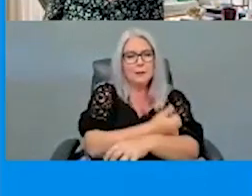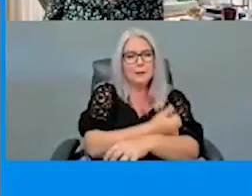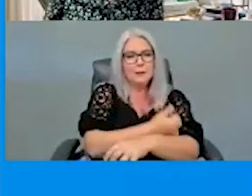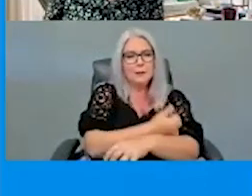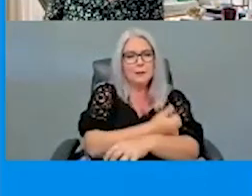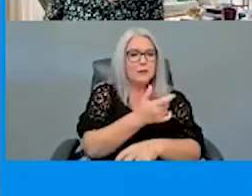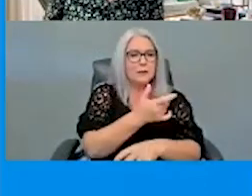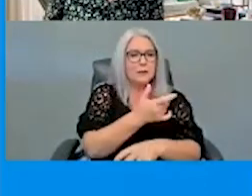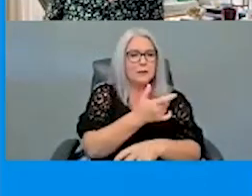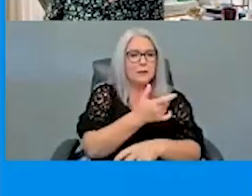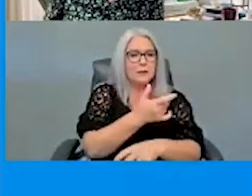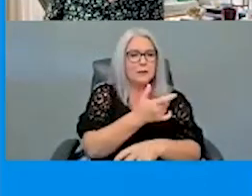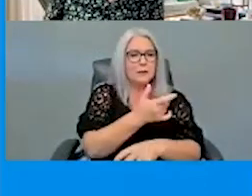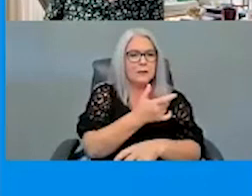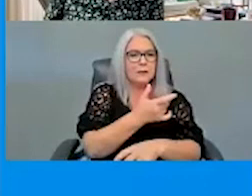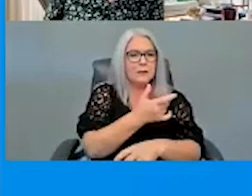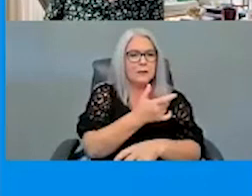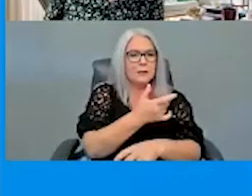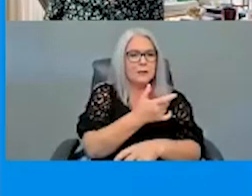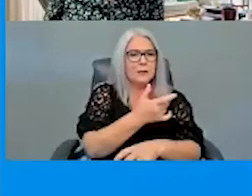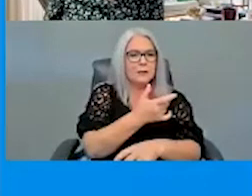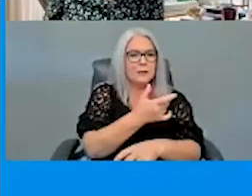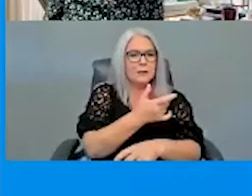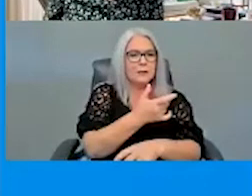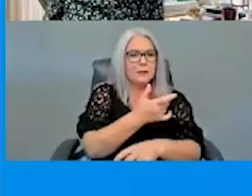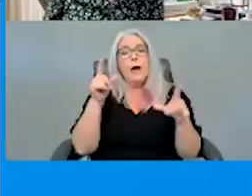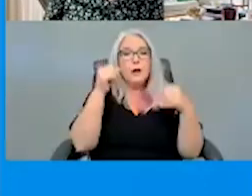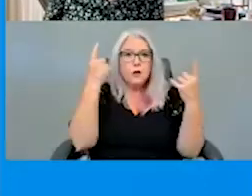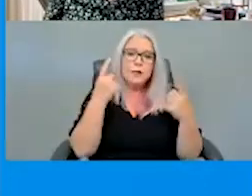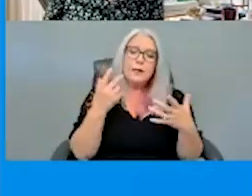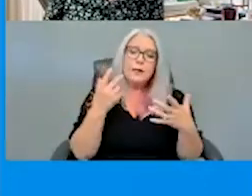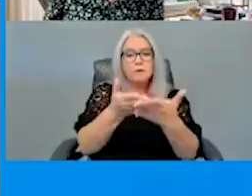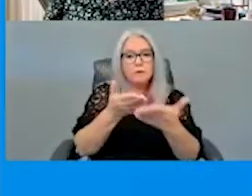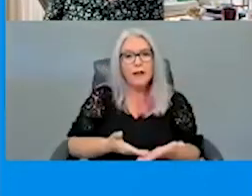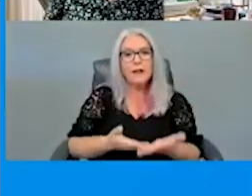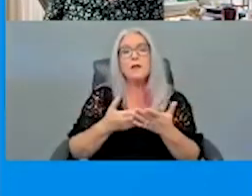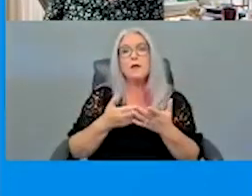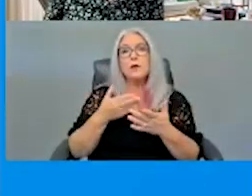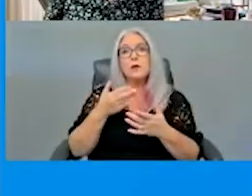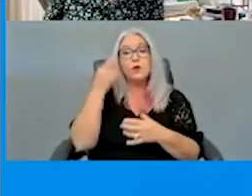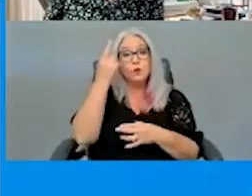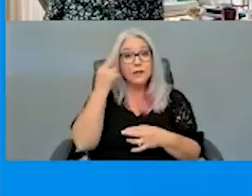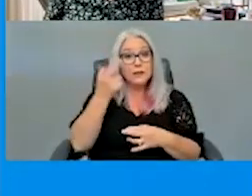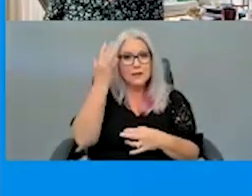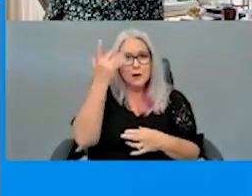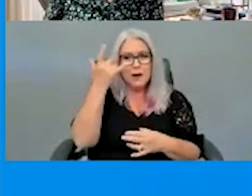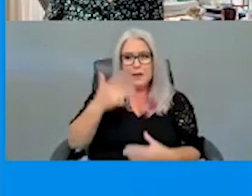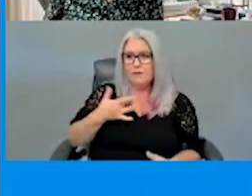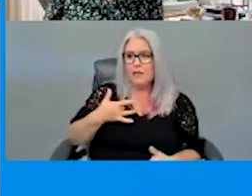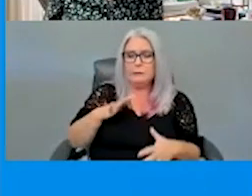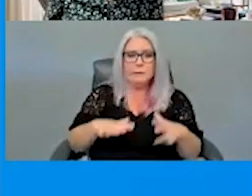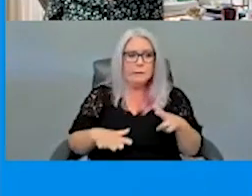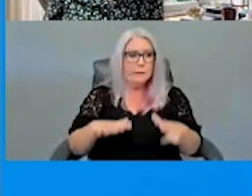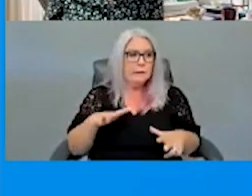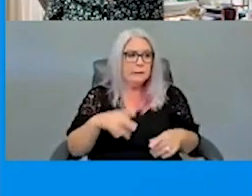and valid reasons that parents with disabilities may be reluctant to share what they need in a planning